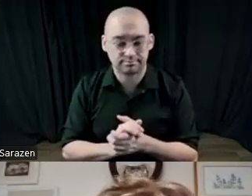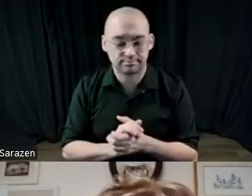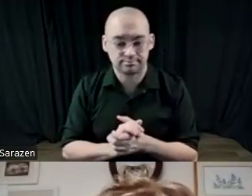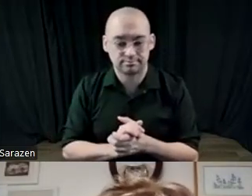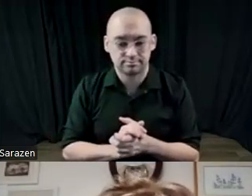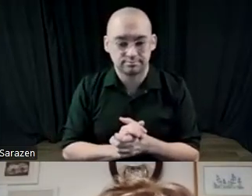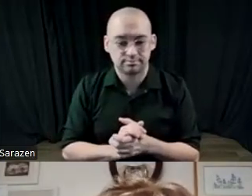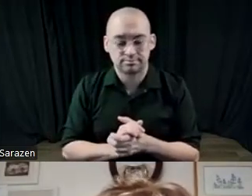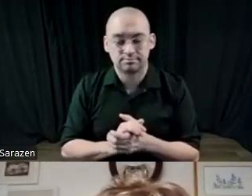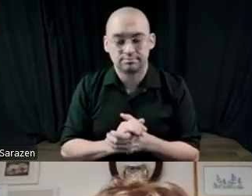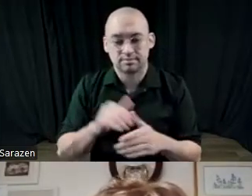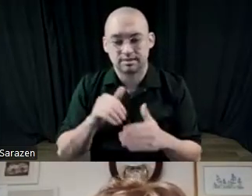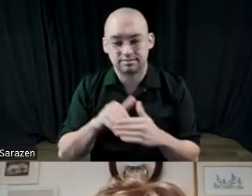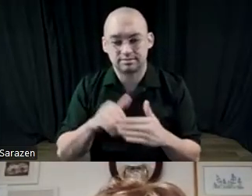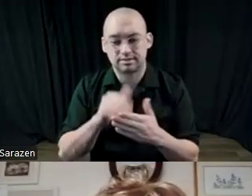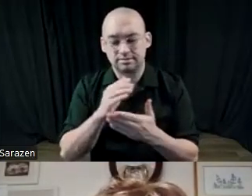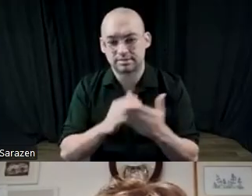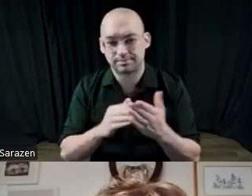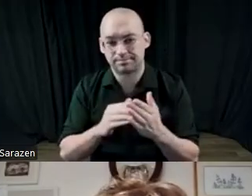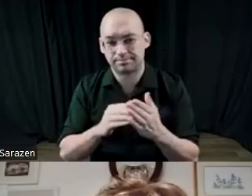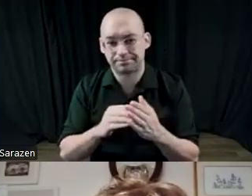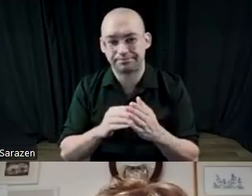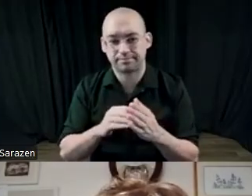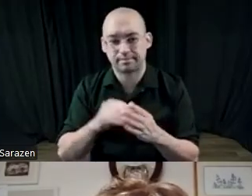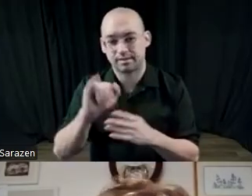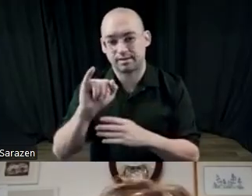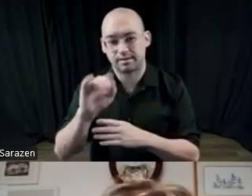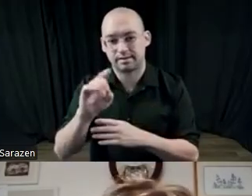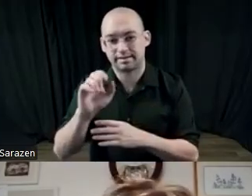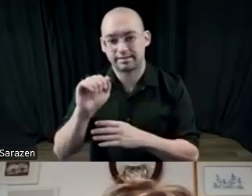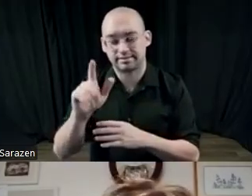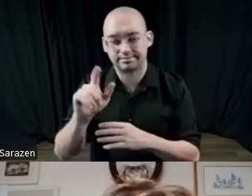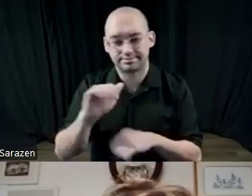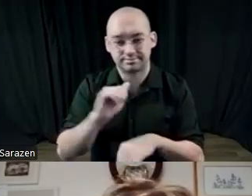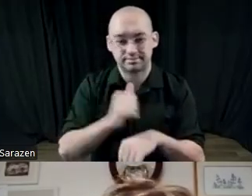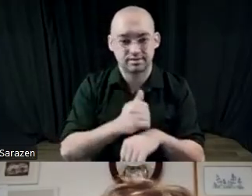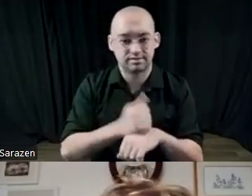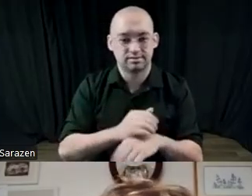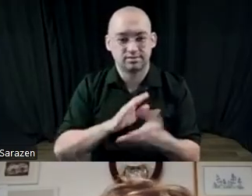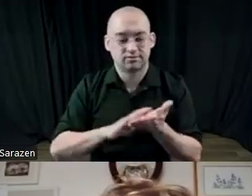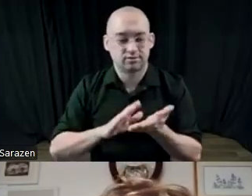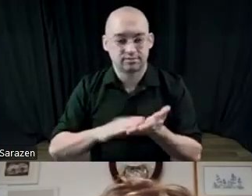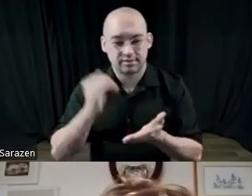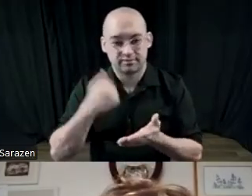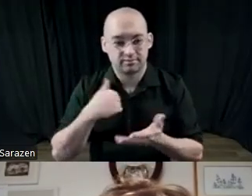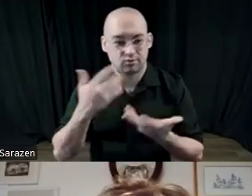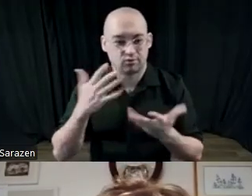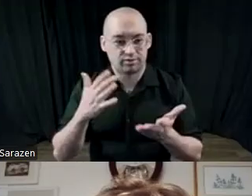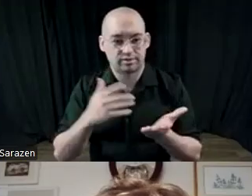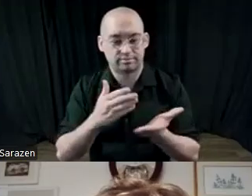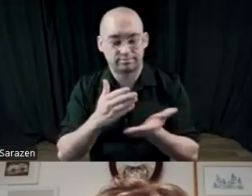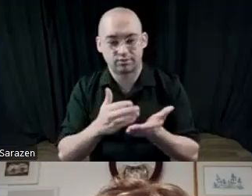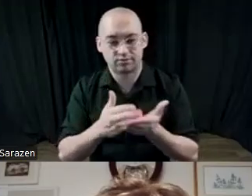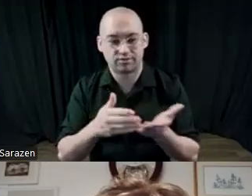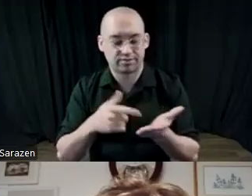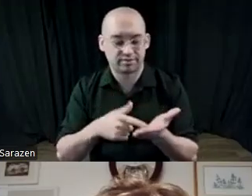ideal settings. So forgive my ignorance that that's already a part of this composition, but something along